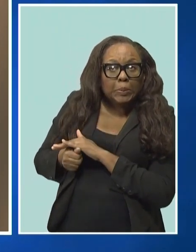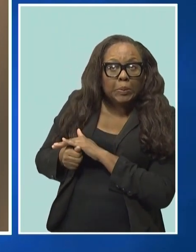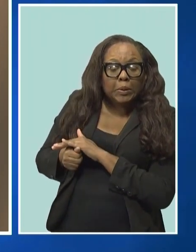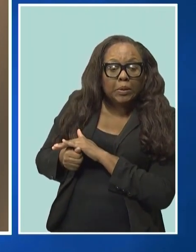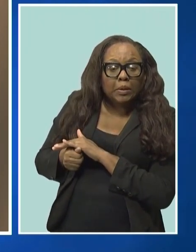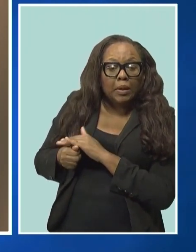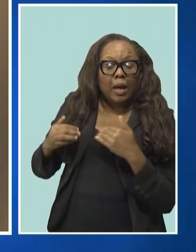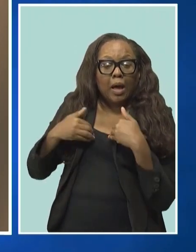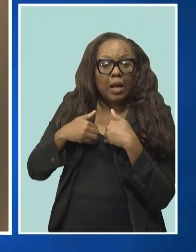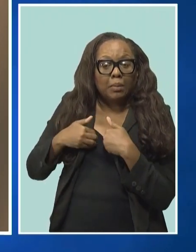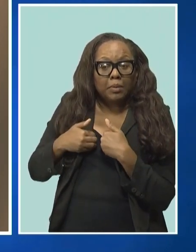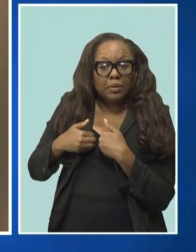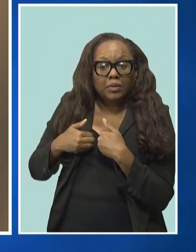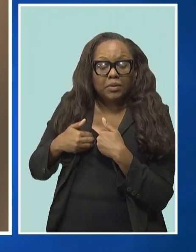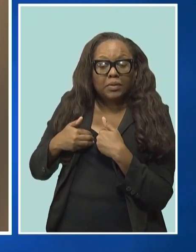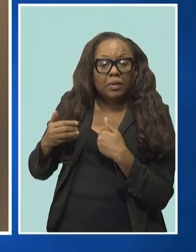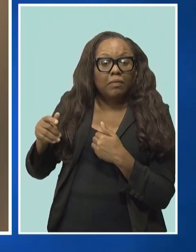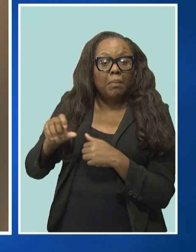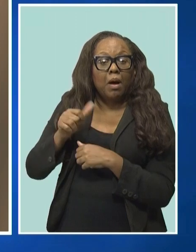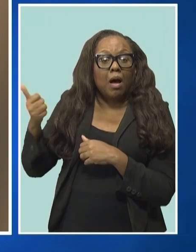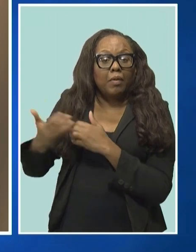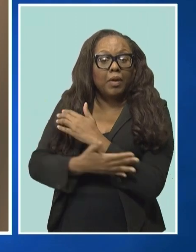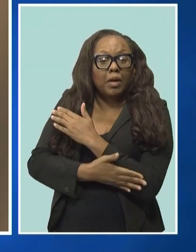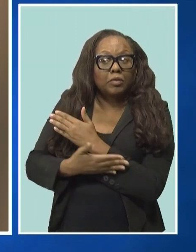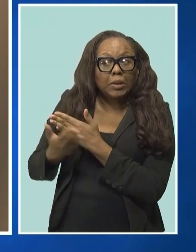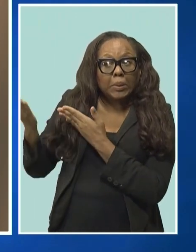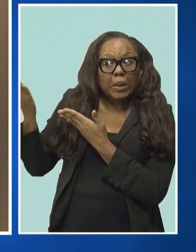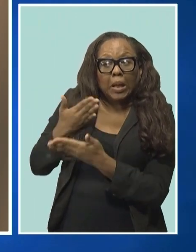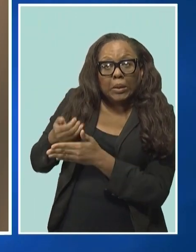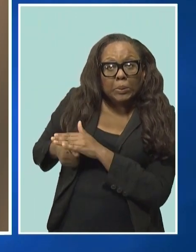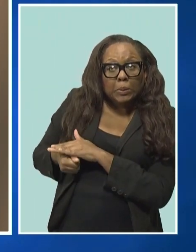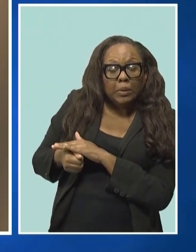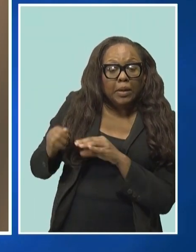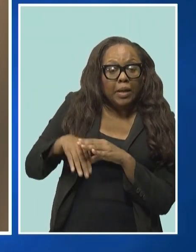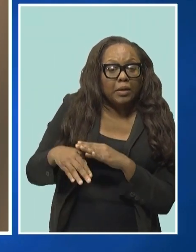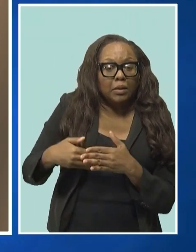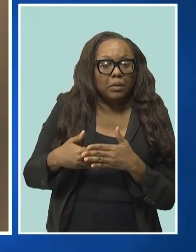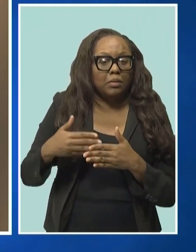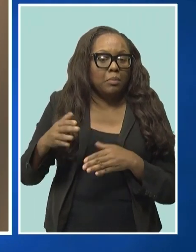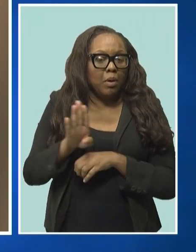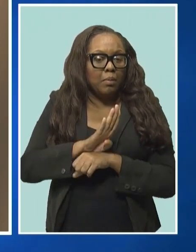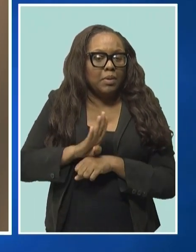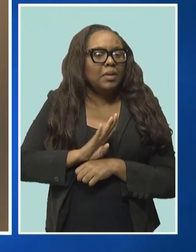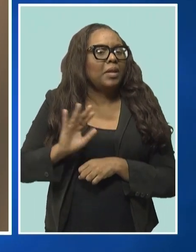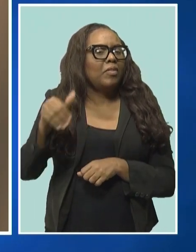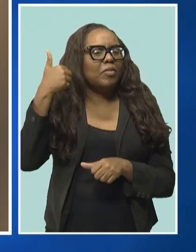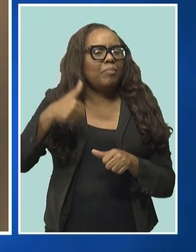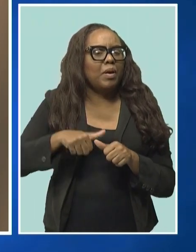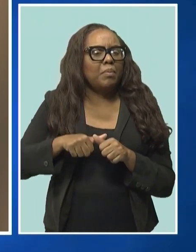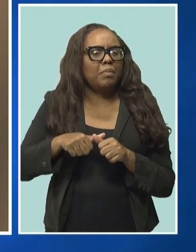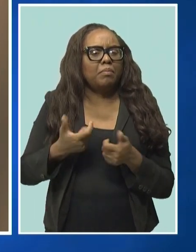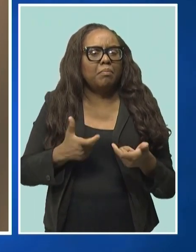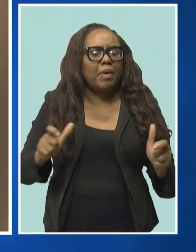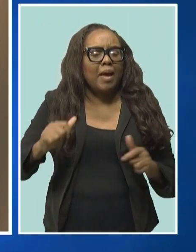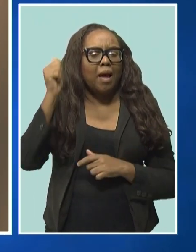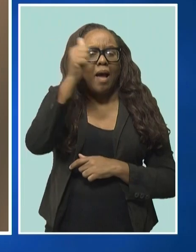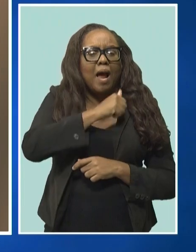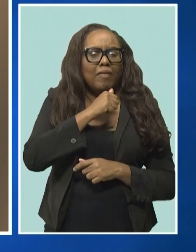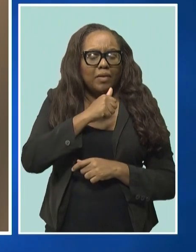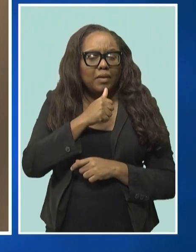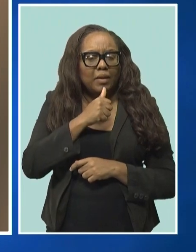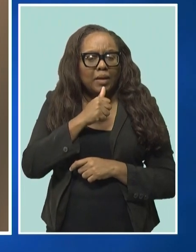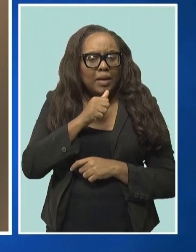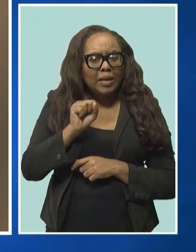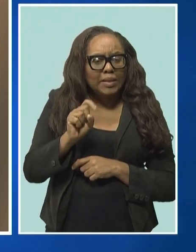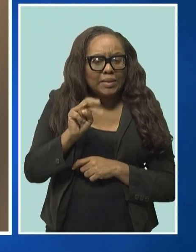into Barbados. He's worried it could be a repeat of what happened when the giant African snail, which caused widespread destruction to